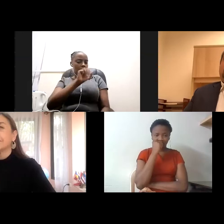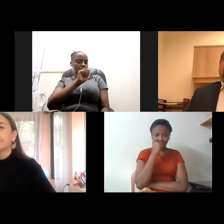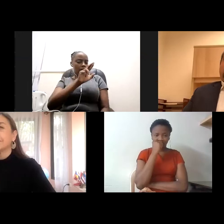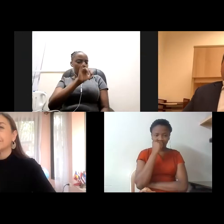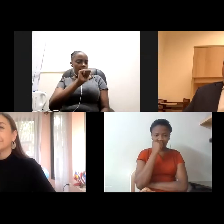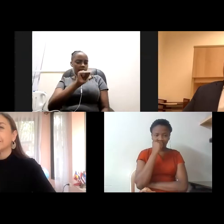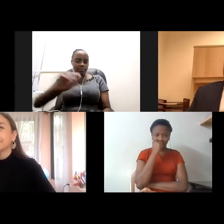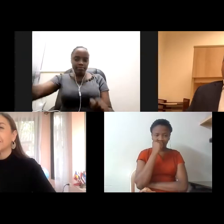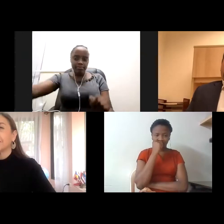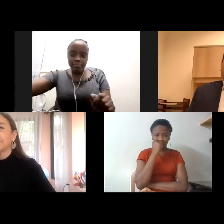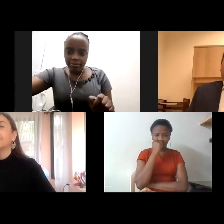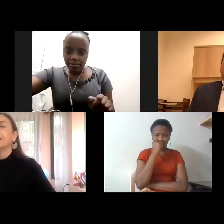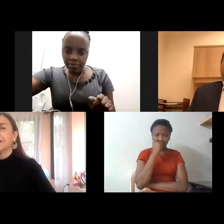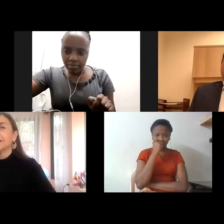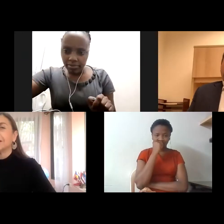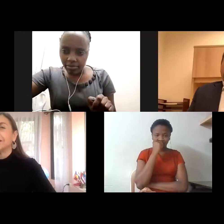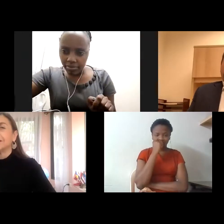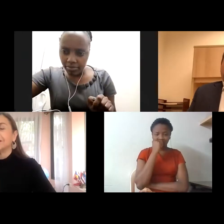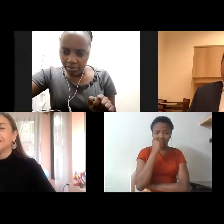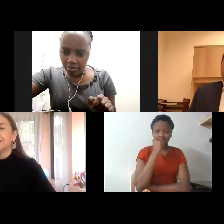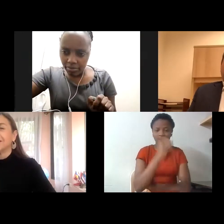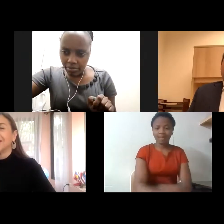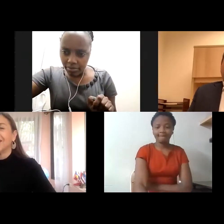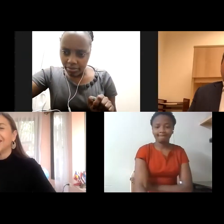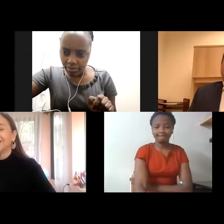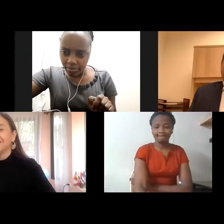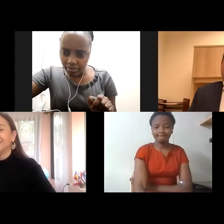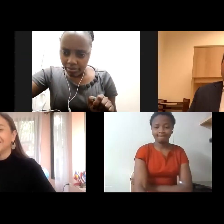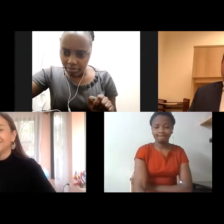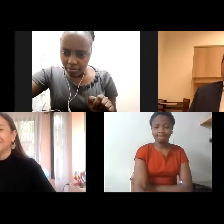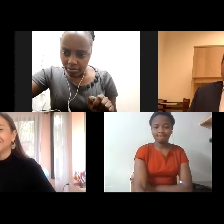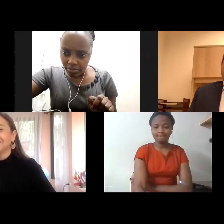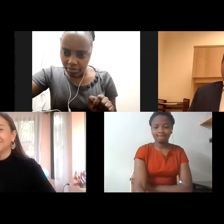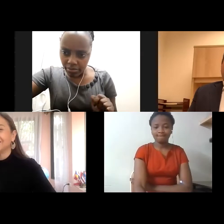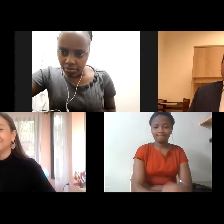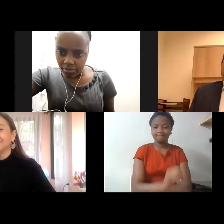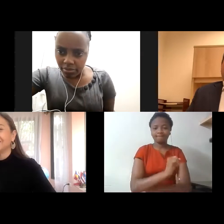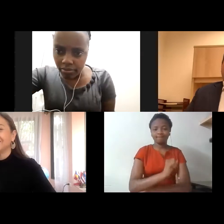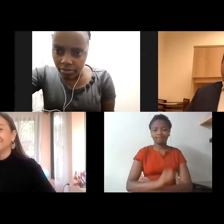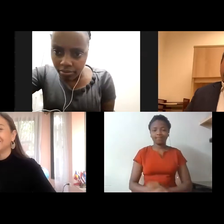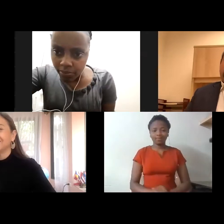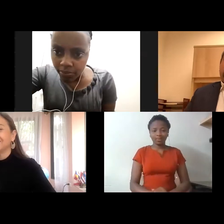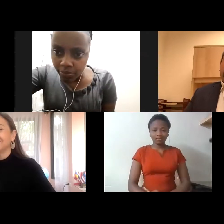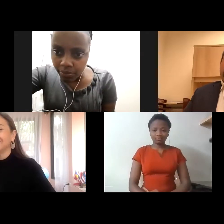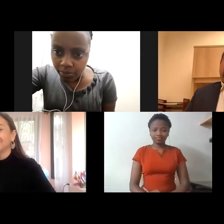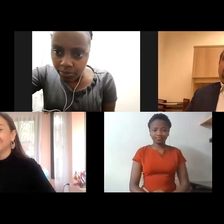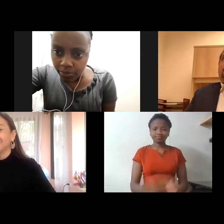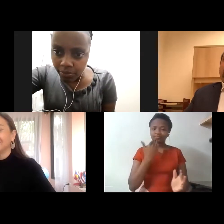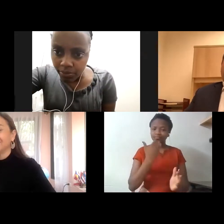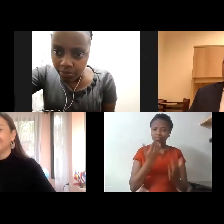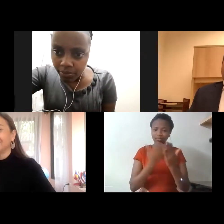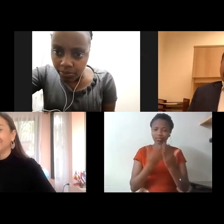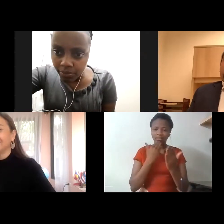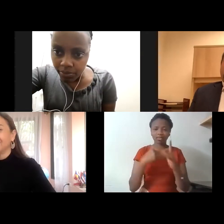presentation. Maria Soledad, thank you for joining us. Thanks for always being so supportive